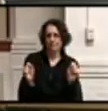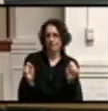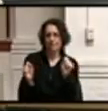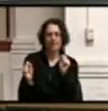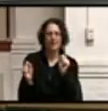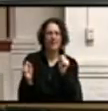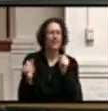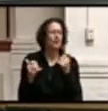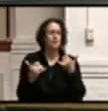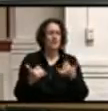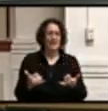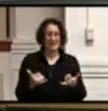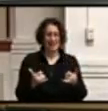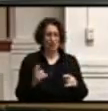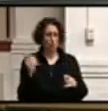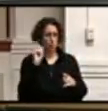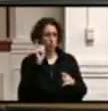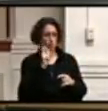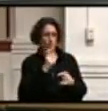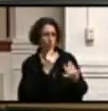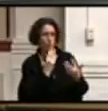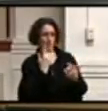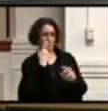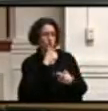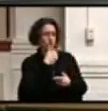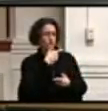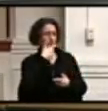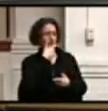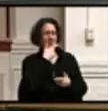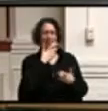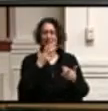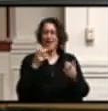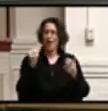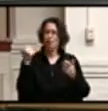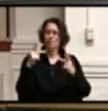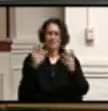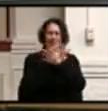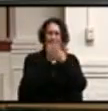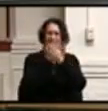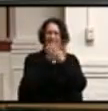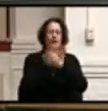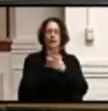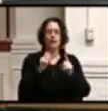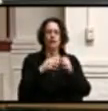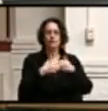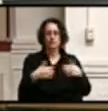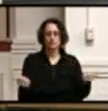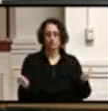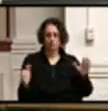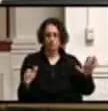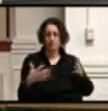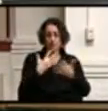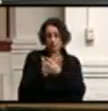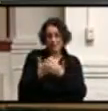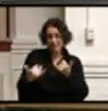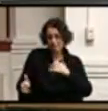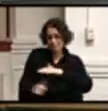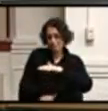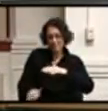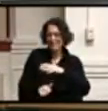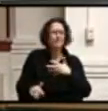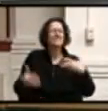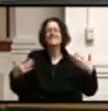direct pathway of the general public. You know, we're pulling the cell block out of the basement. We're getting out